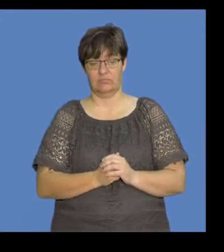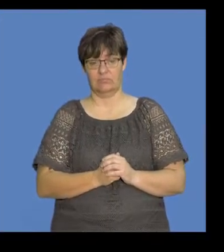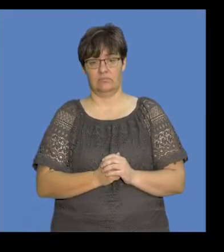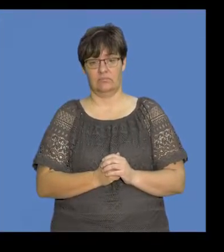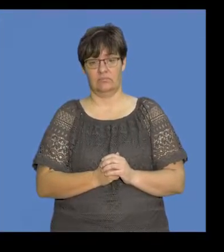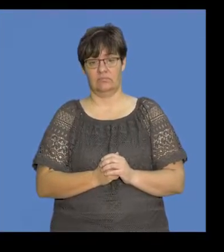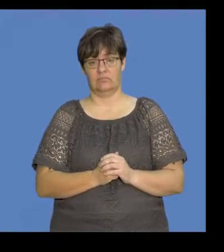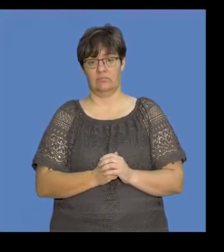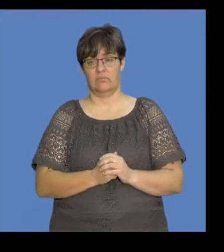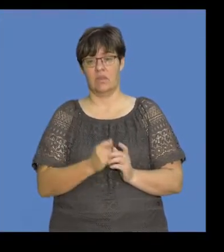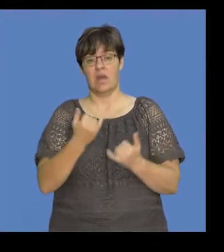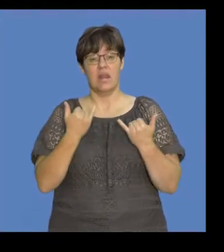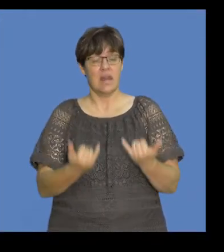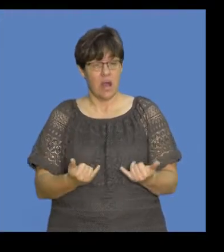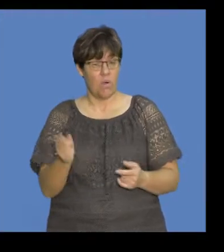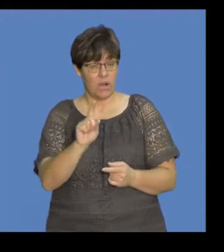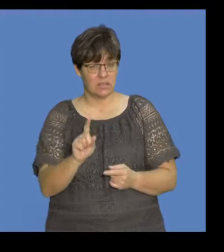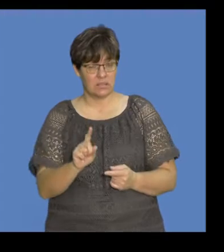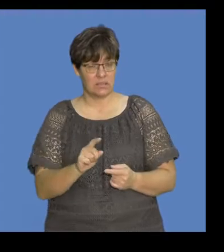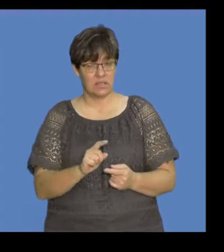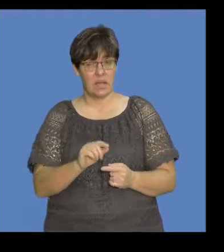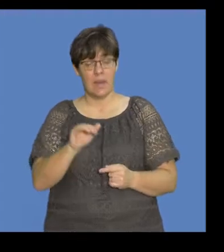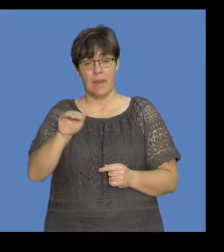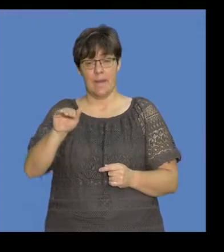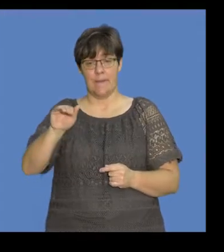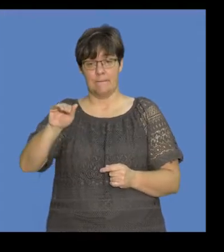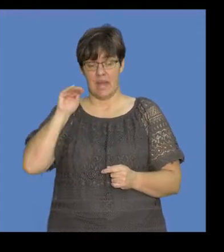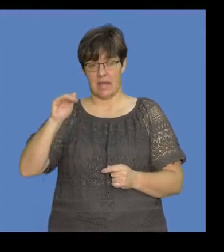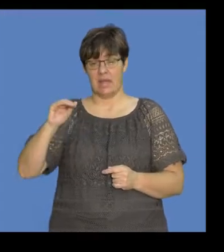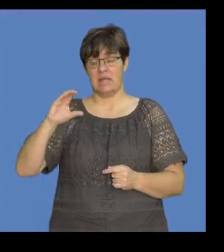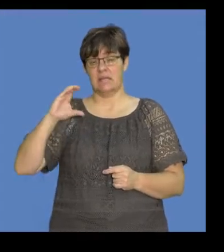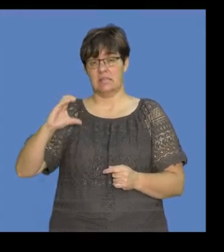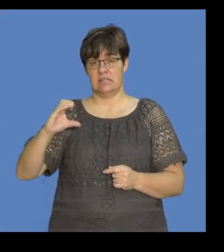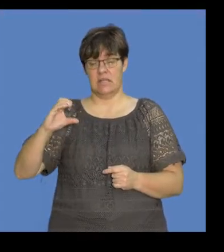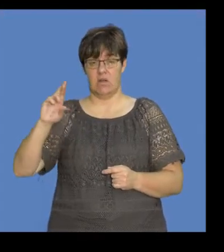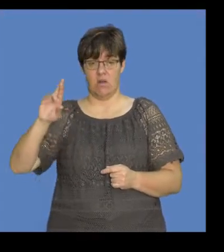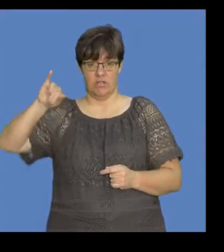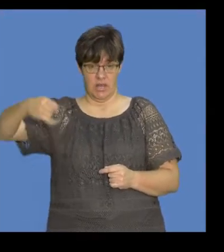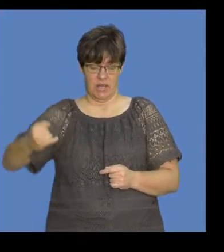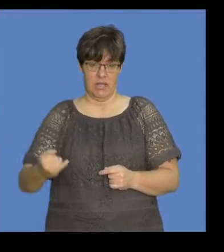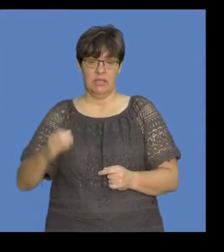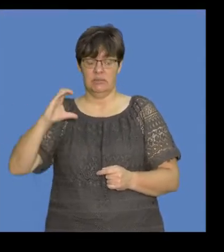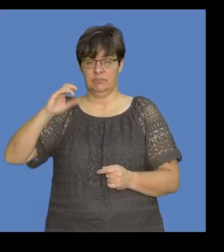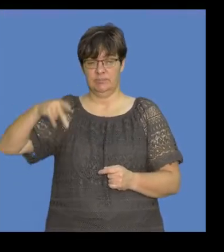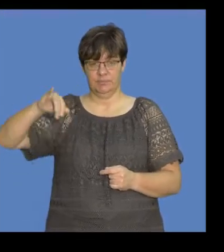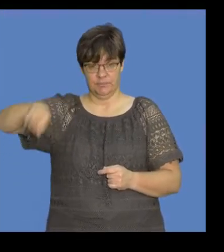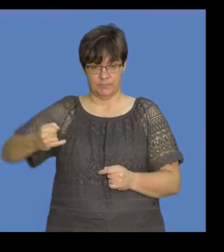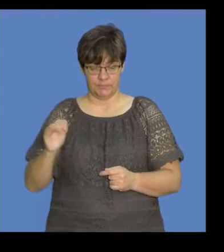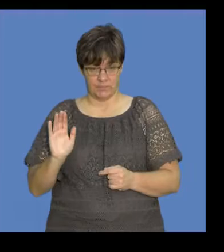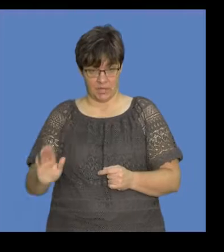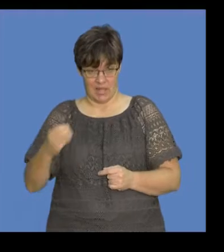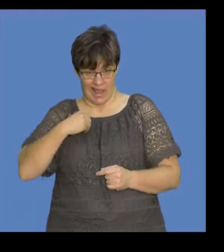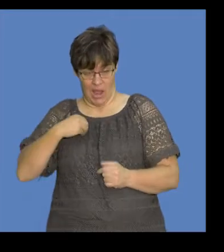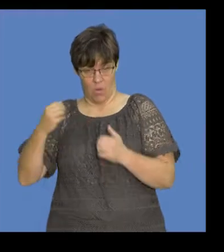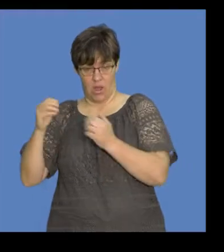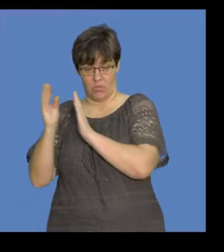So you will now compare the bank columns of your CRJ and your CPJ, that means our records,